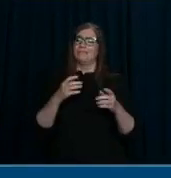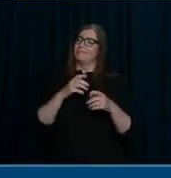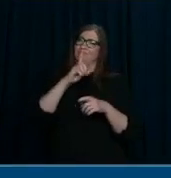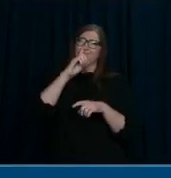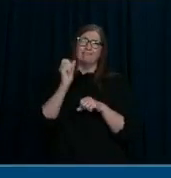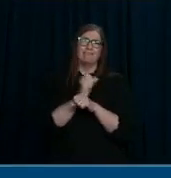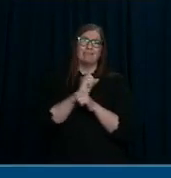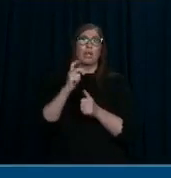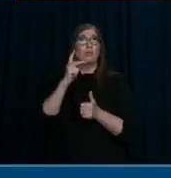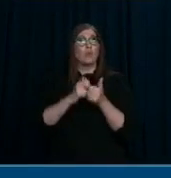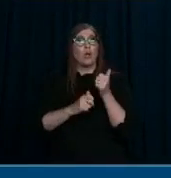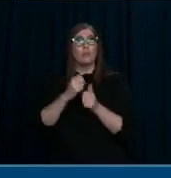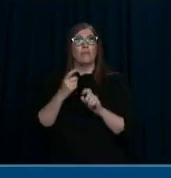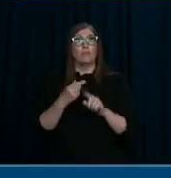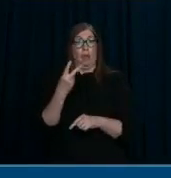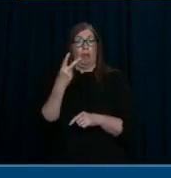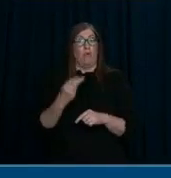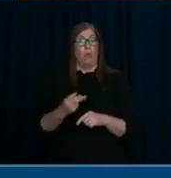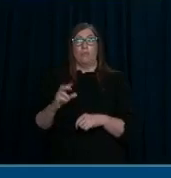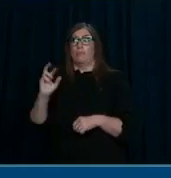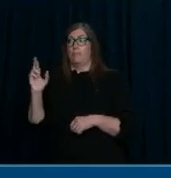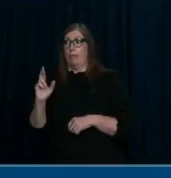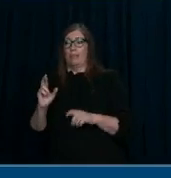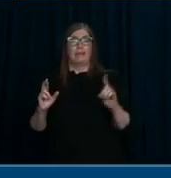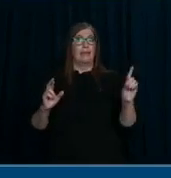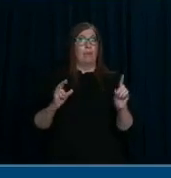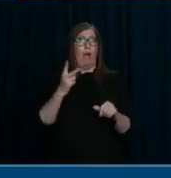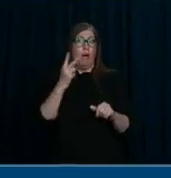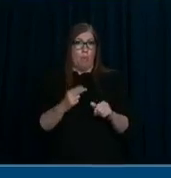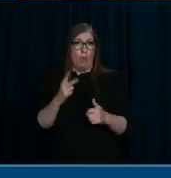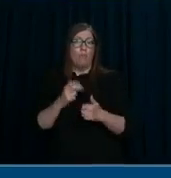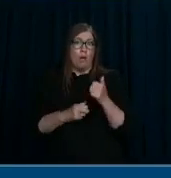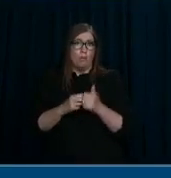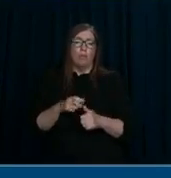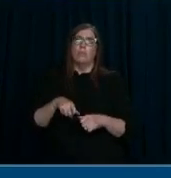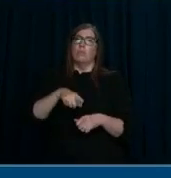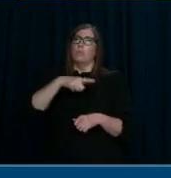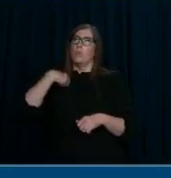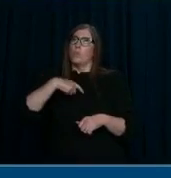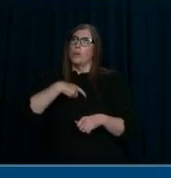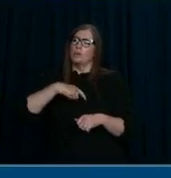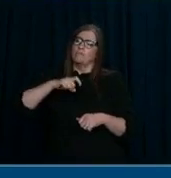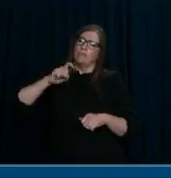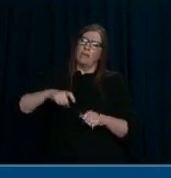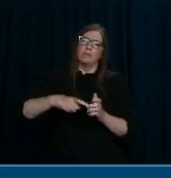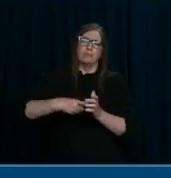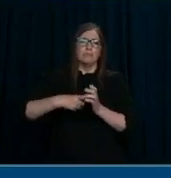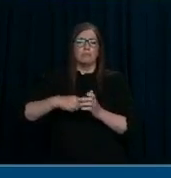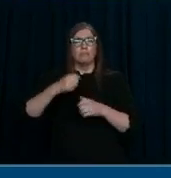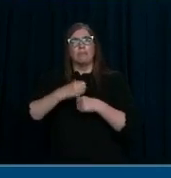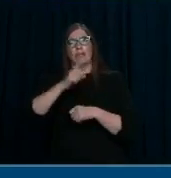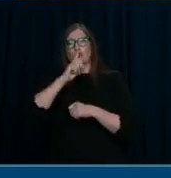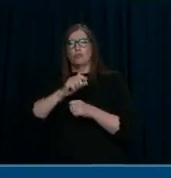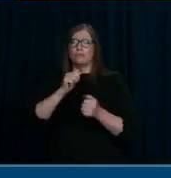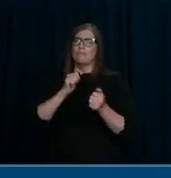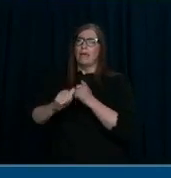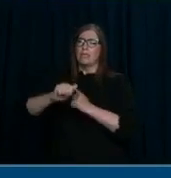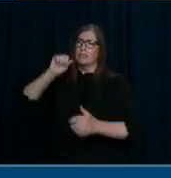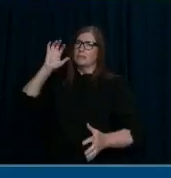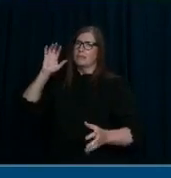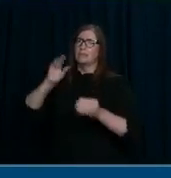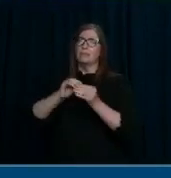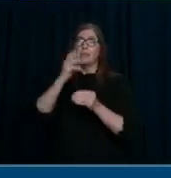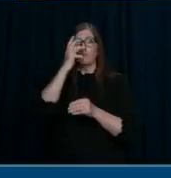problem from both sides of the aisle here. So we have got to make sure that we pass comprehensive